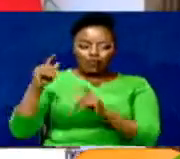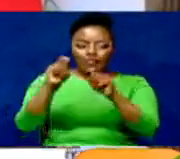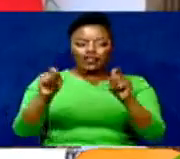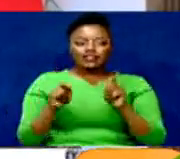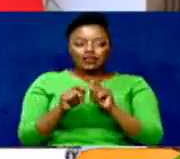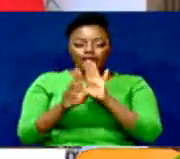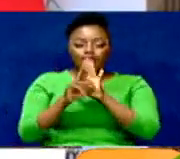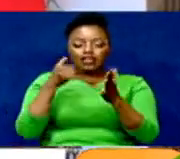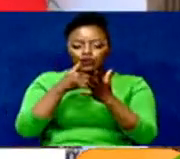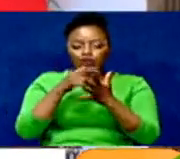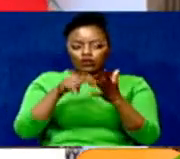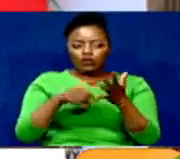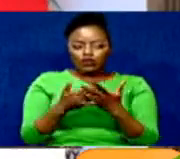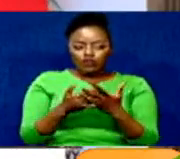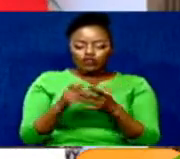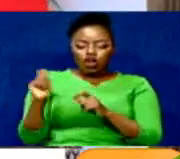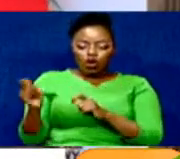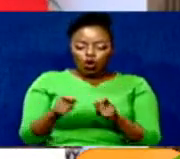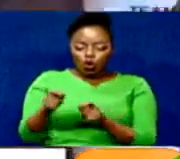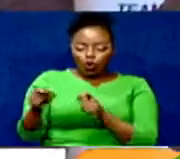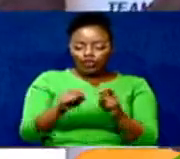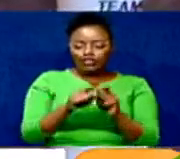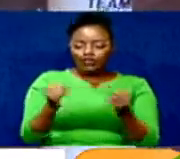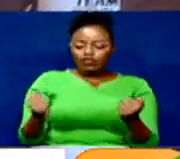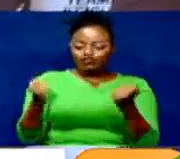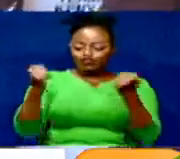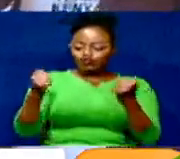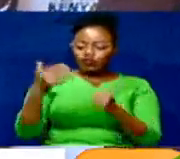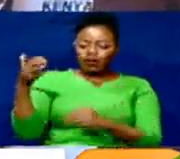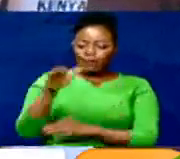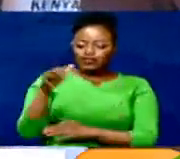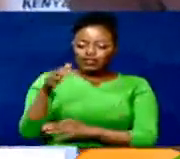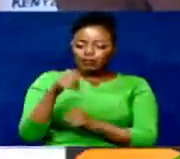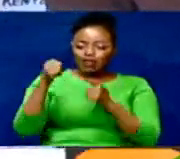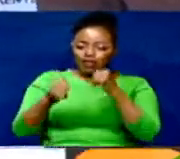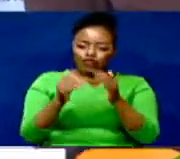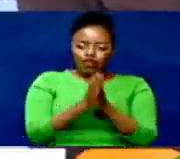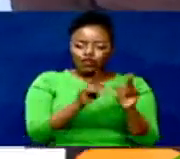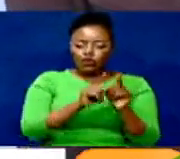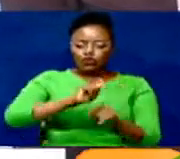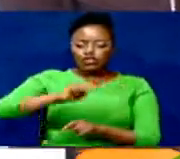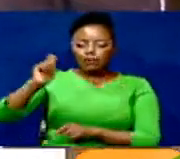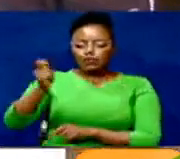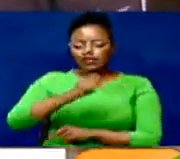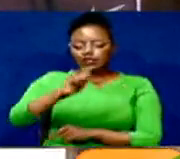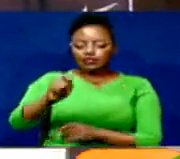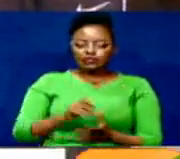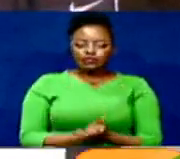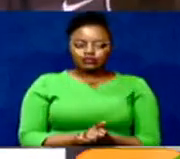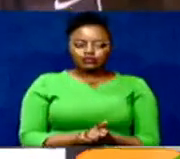represented include hockey, triathlon, weightlifting, basketball, para-athletics, and table tennis.